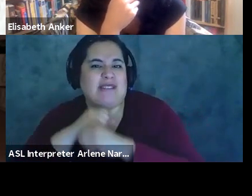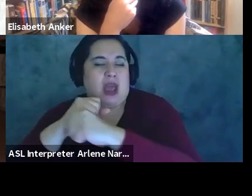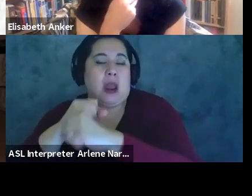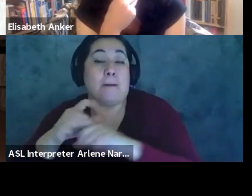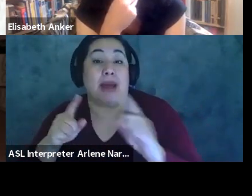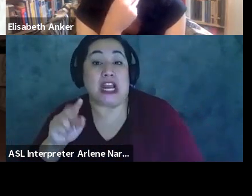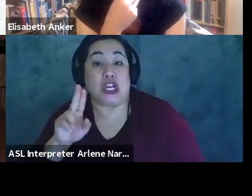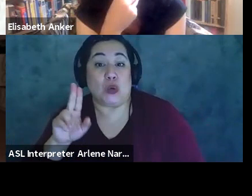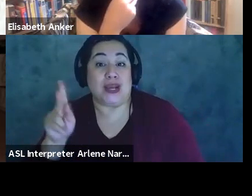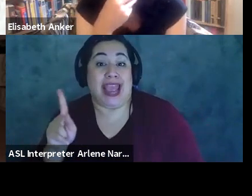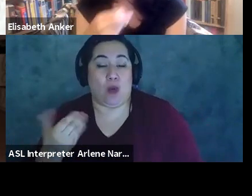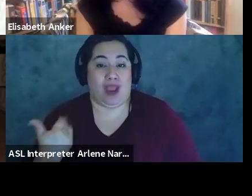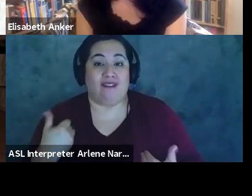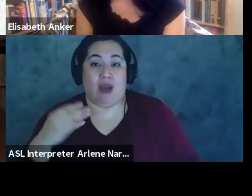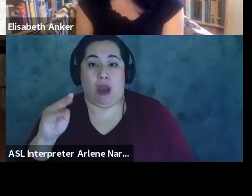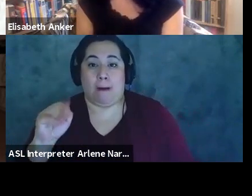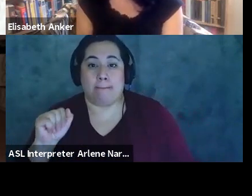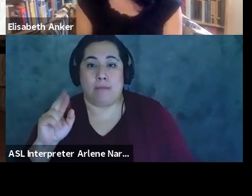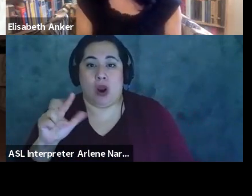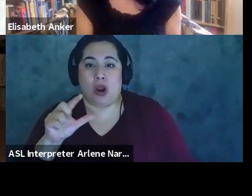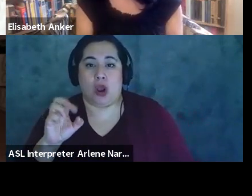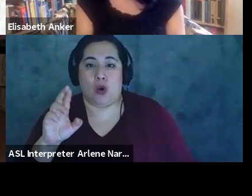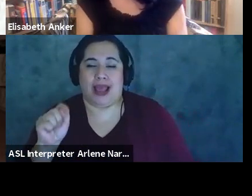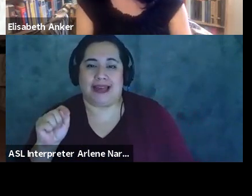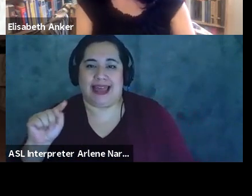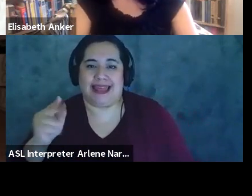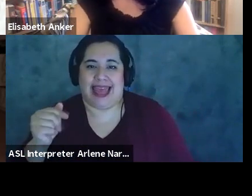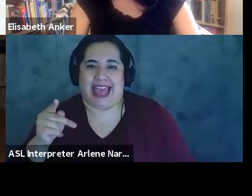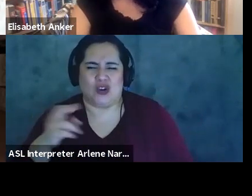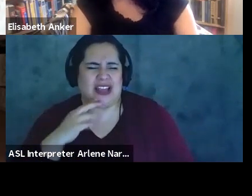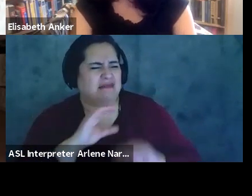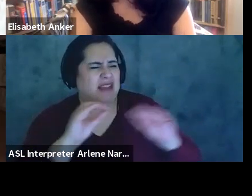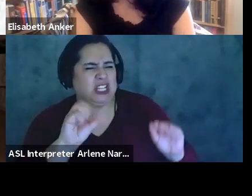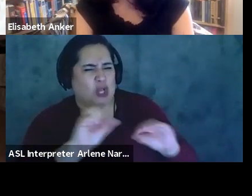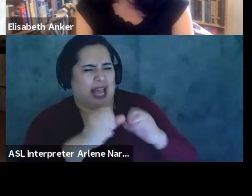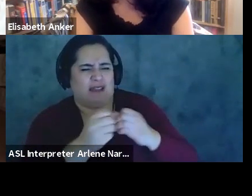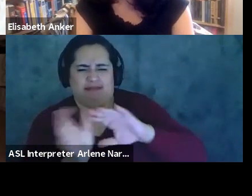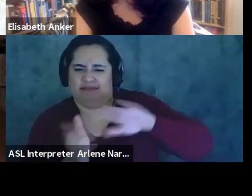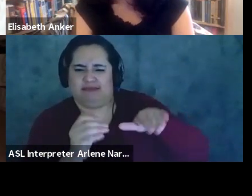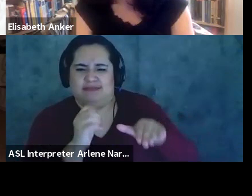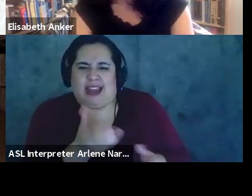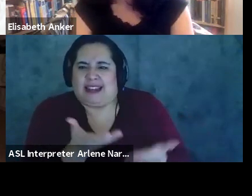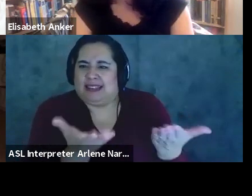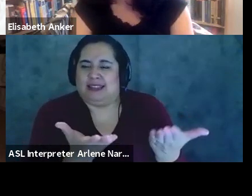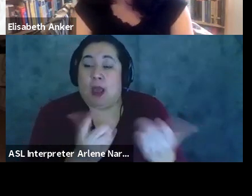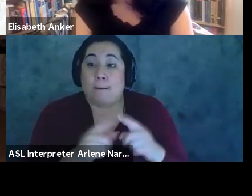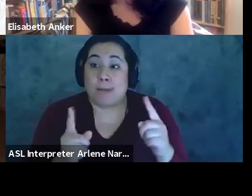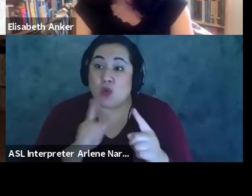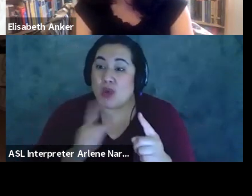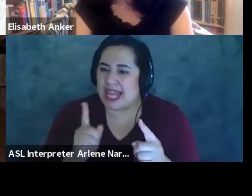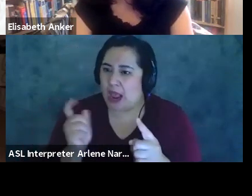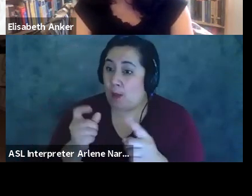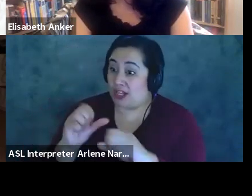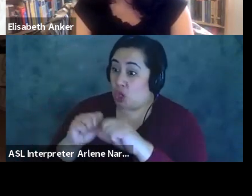says there's no such thing as society, right? And I'm wondering to what extent actually, as a dominant motif for power, has society actually been replaced by